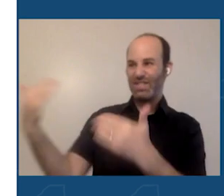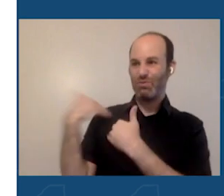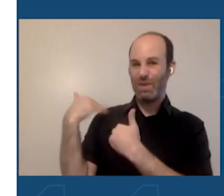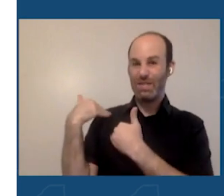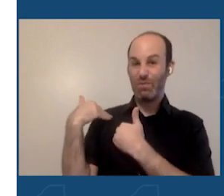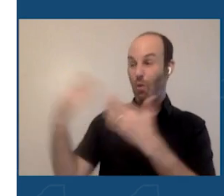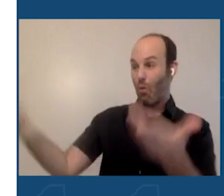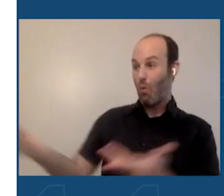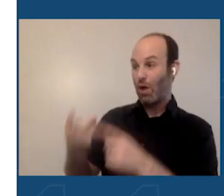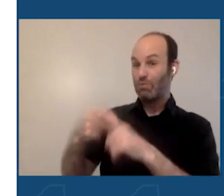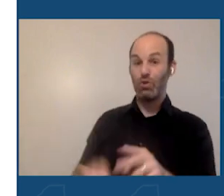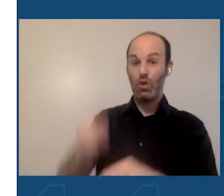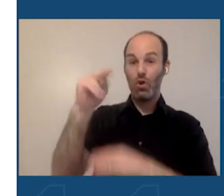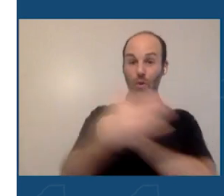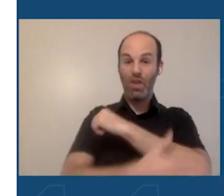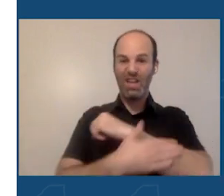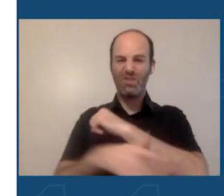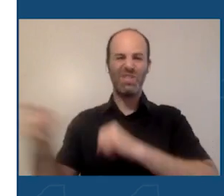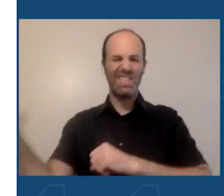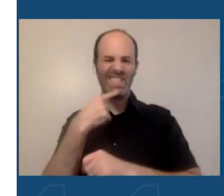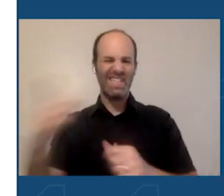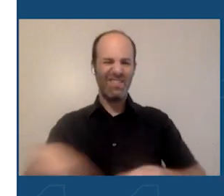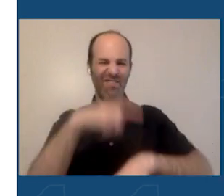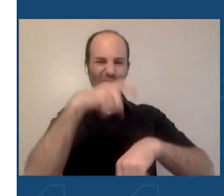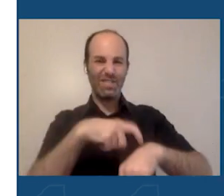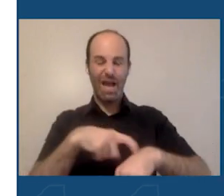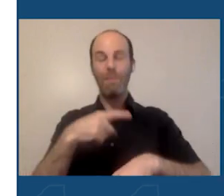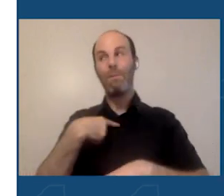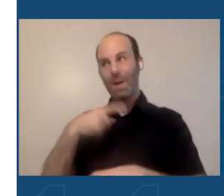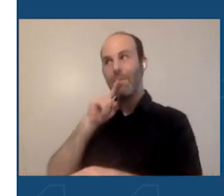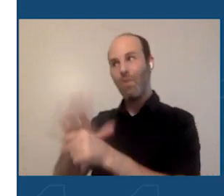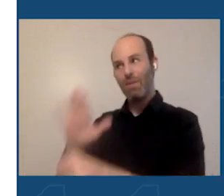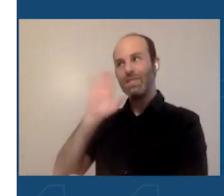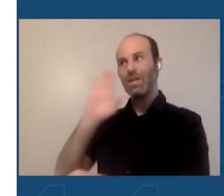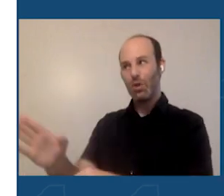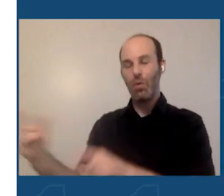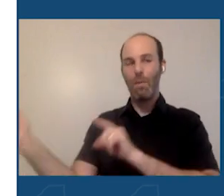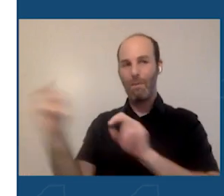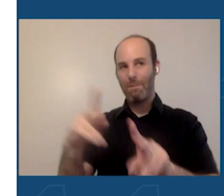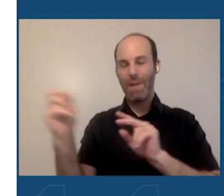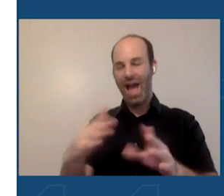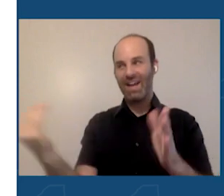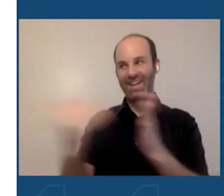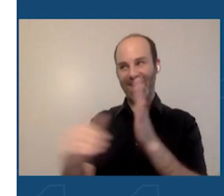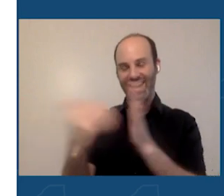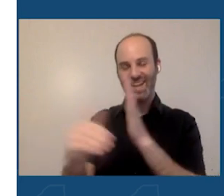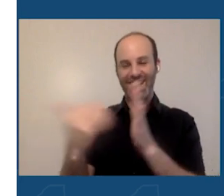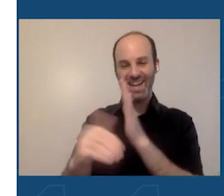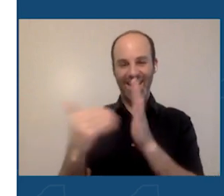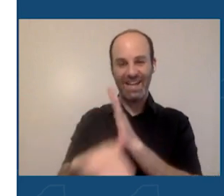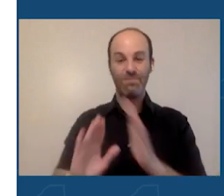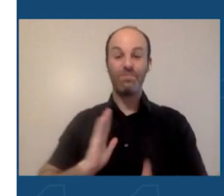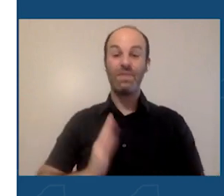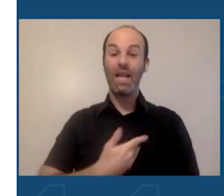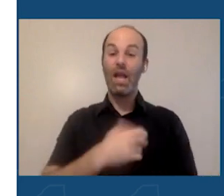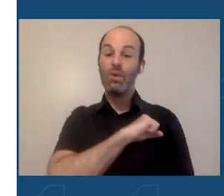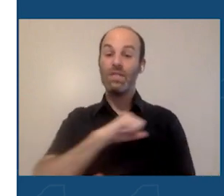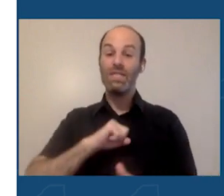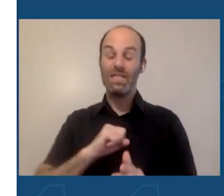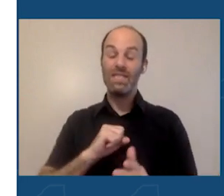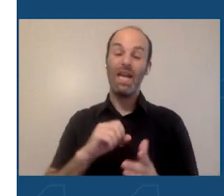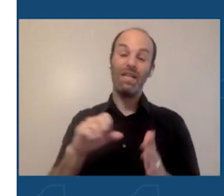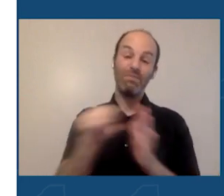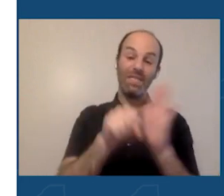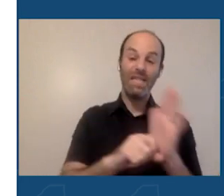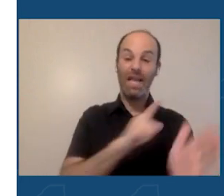first visit, but I guarantee this will not be your last. Also, I know our state legislature, I always talk to Patty Ritchie. I don't think she can make it here